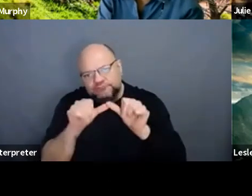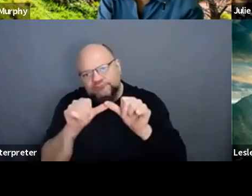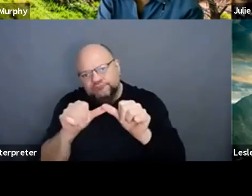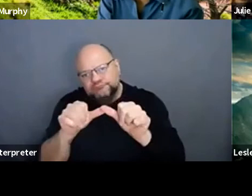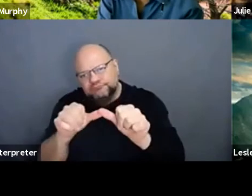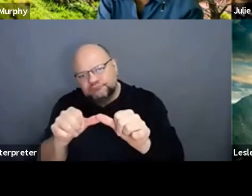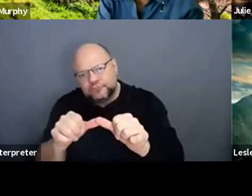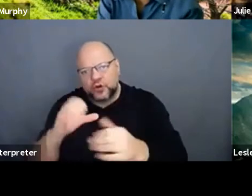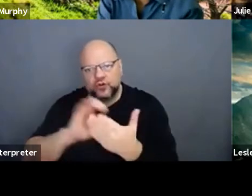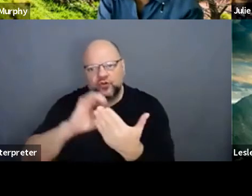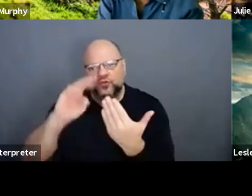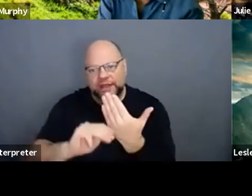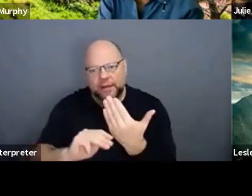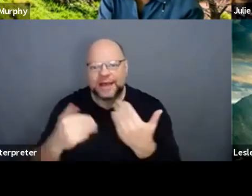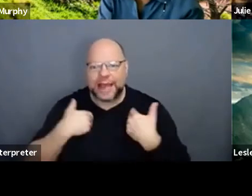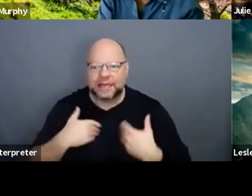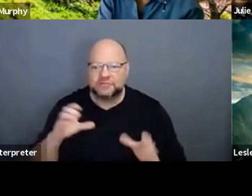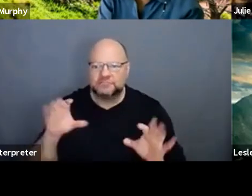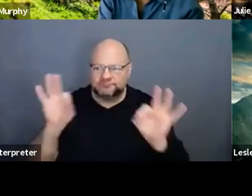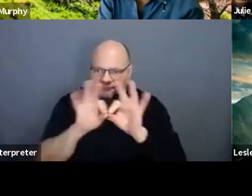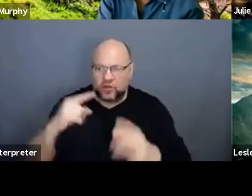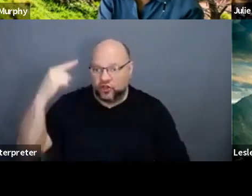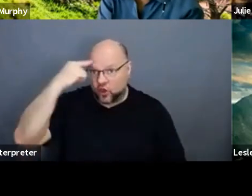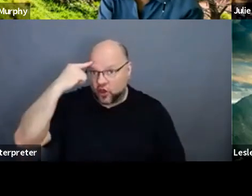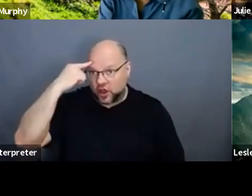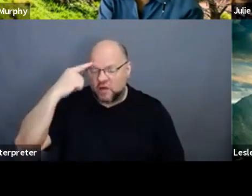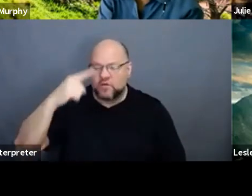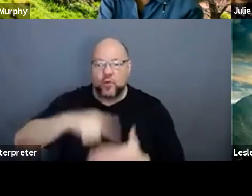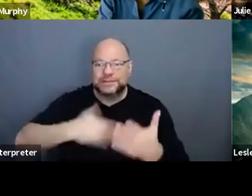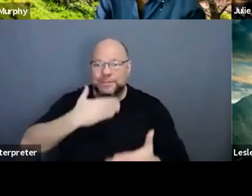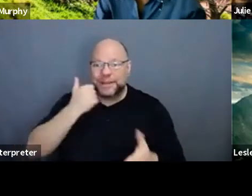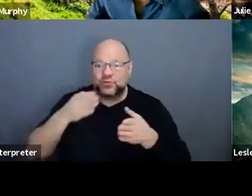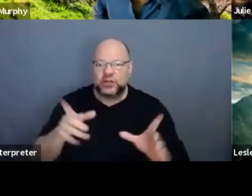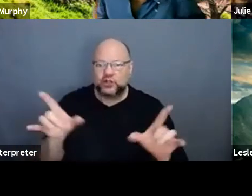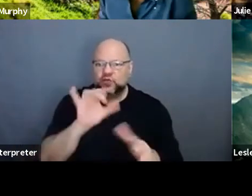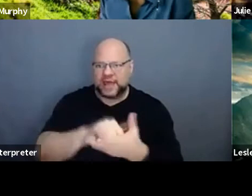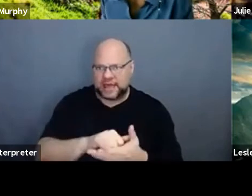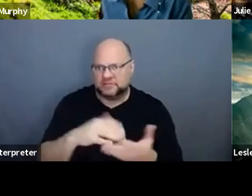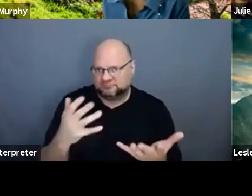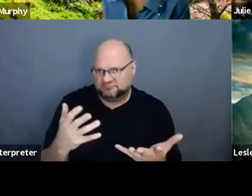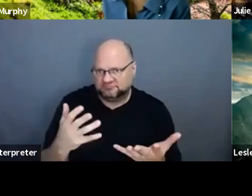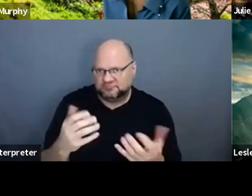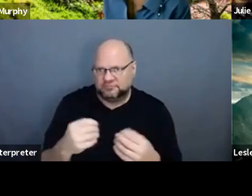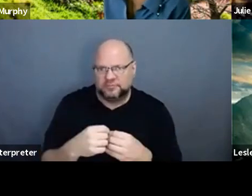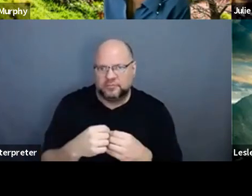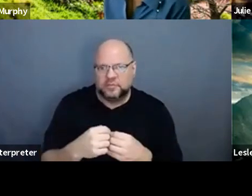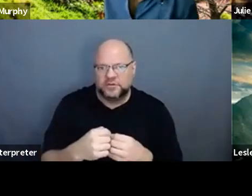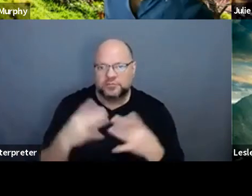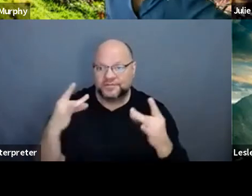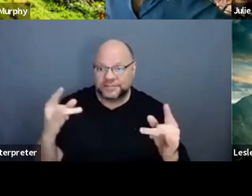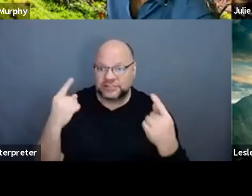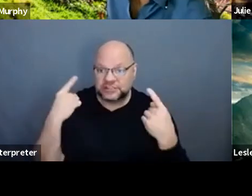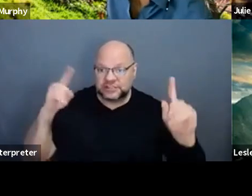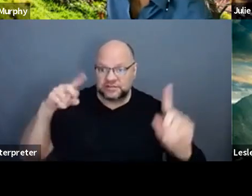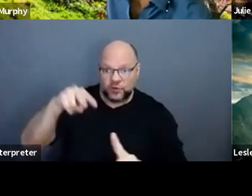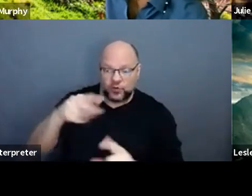or curriculum that has the critical thought of what is the best way to go about doing this from an efficiency standpoint, from